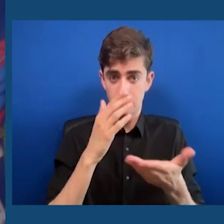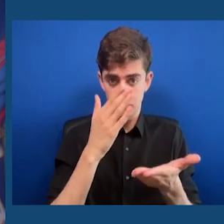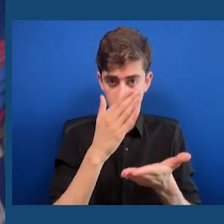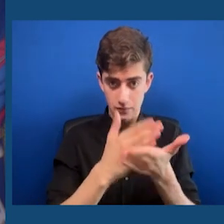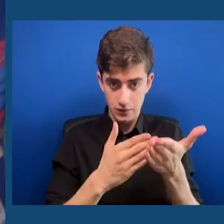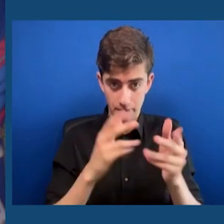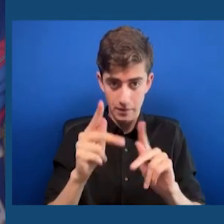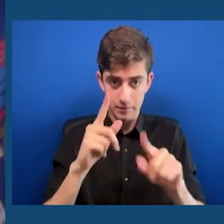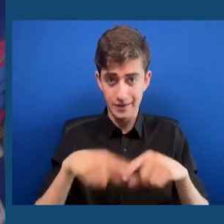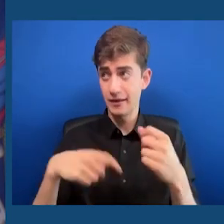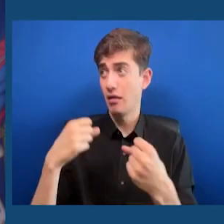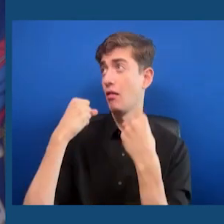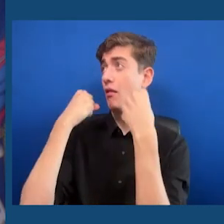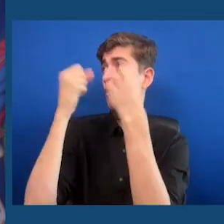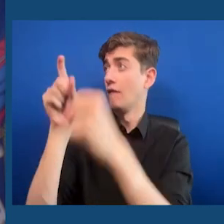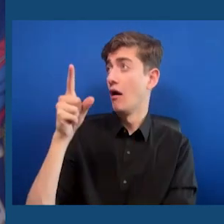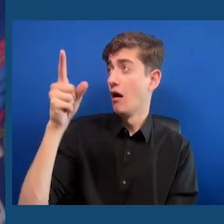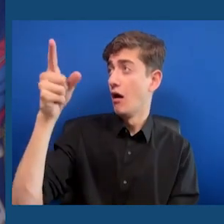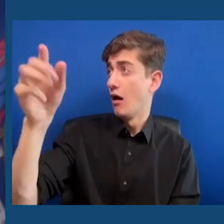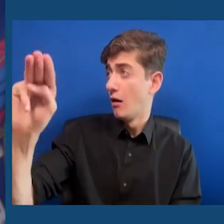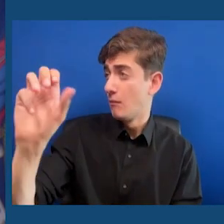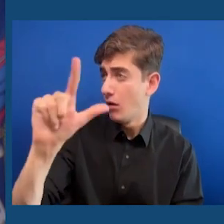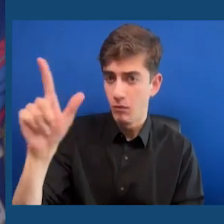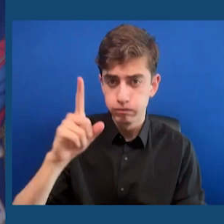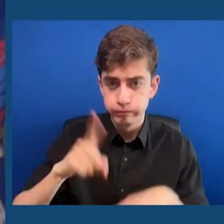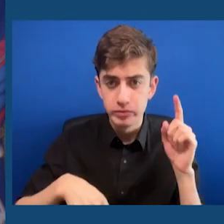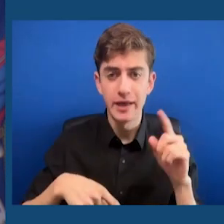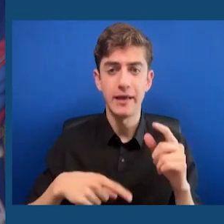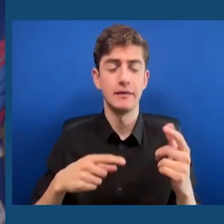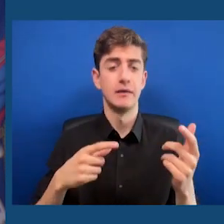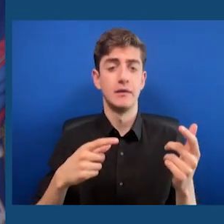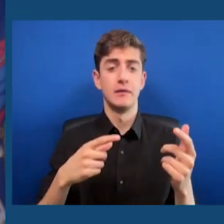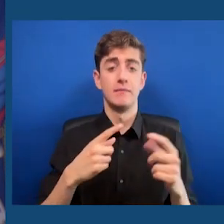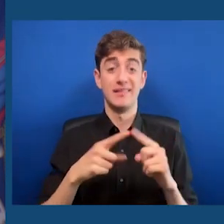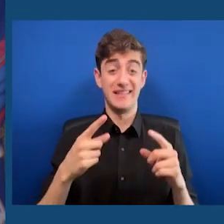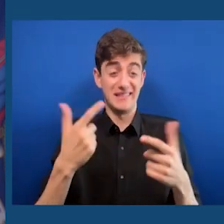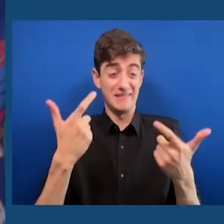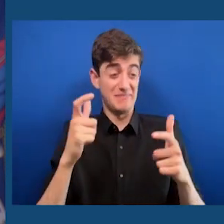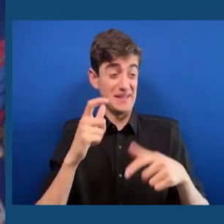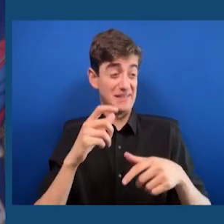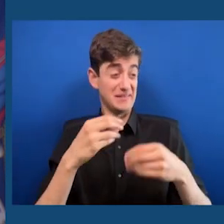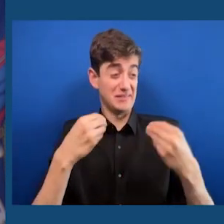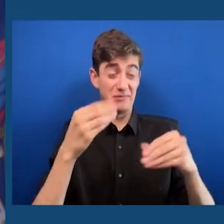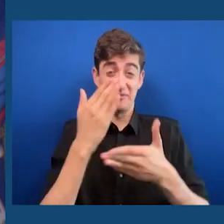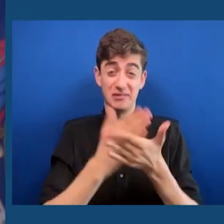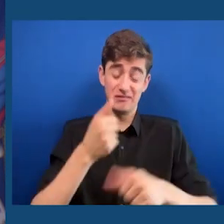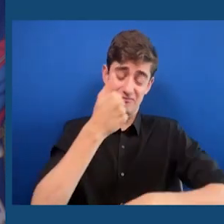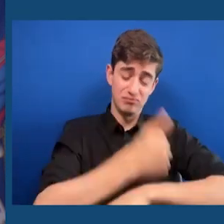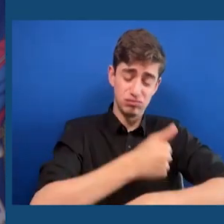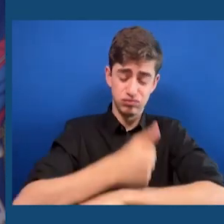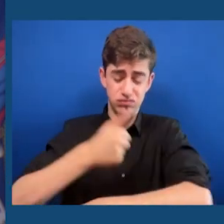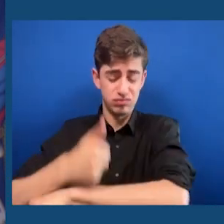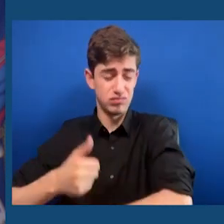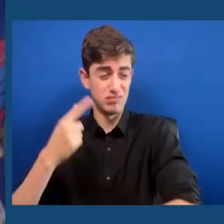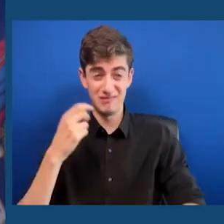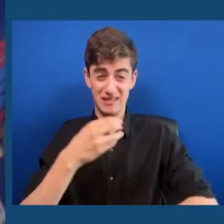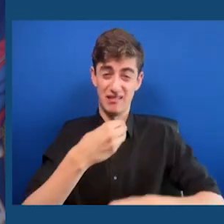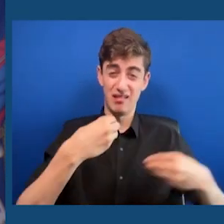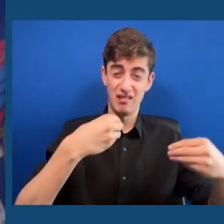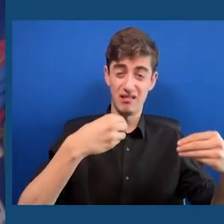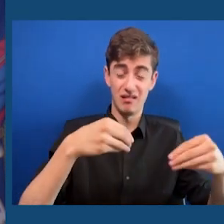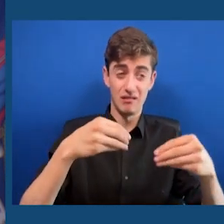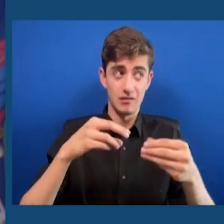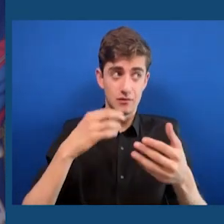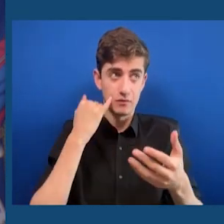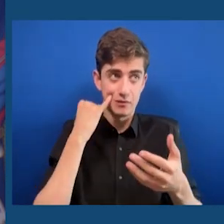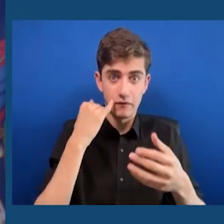is all they have, is right in their neighborhood. And when those big stores move away as well, the community has nothing. And that's what's so